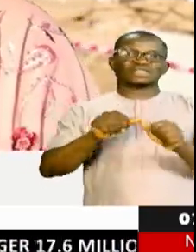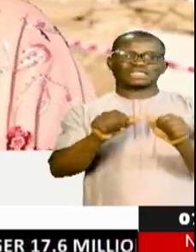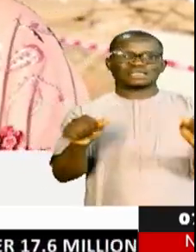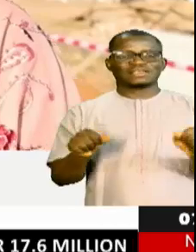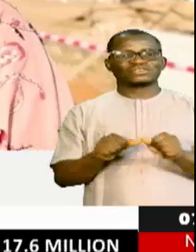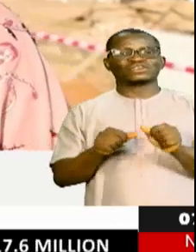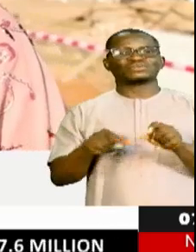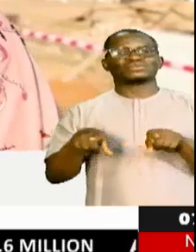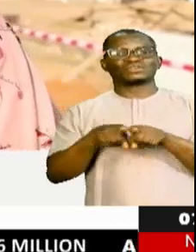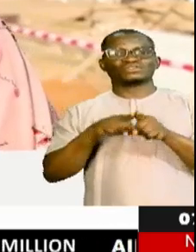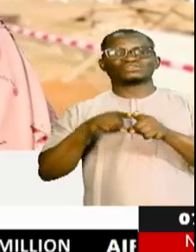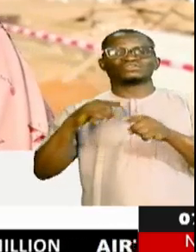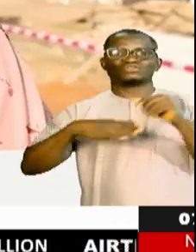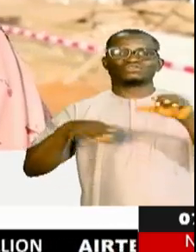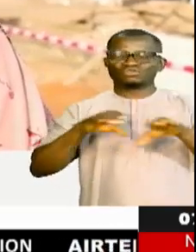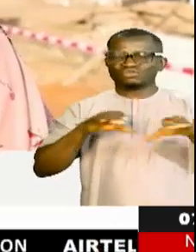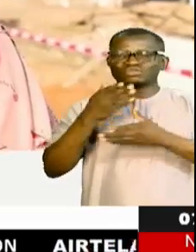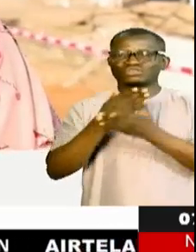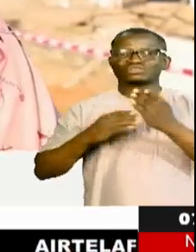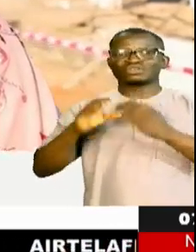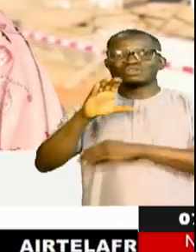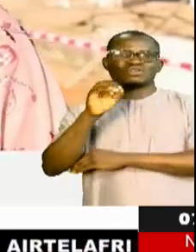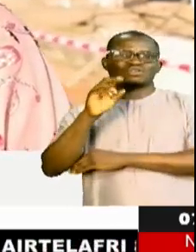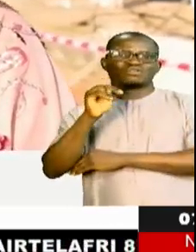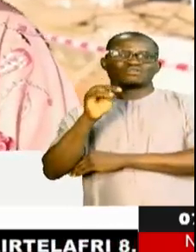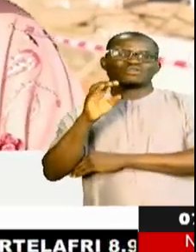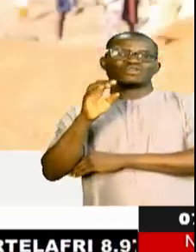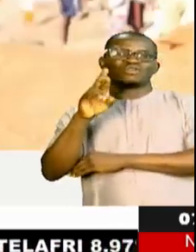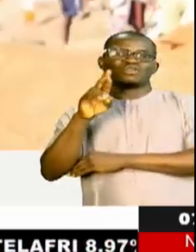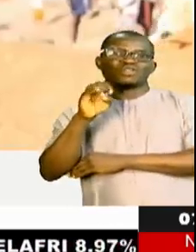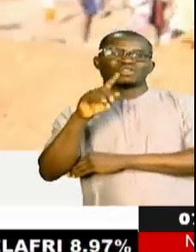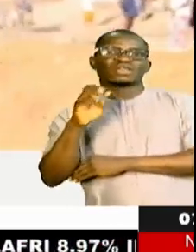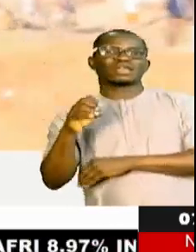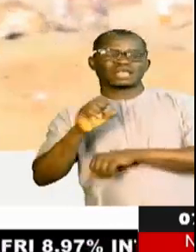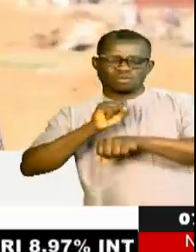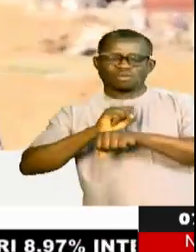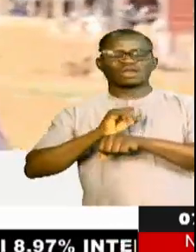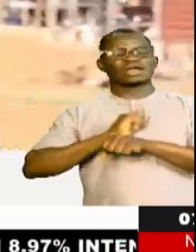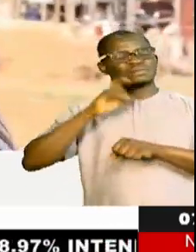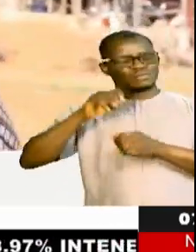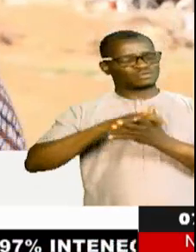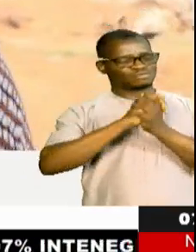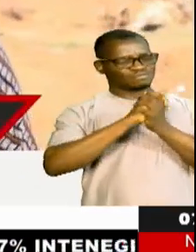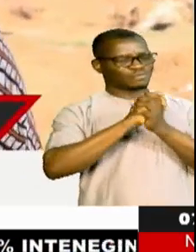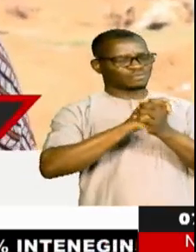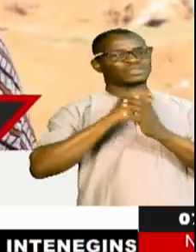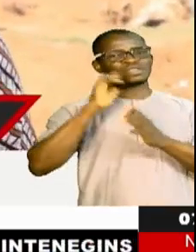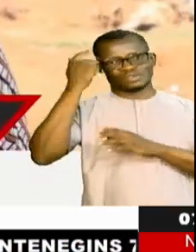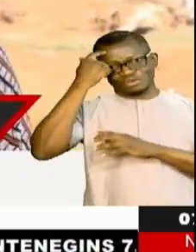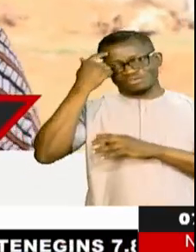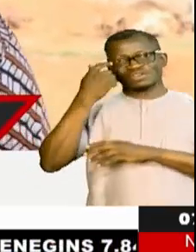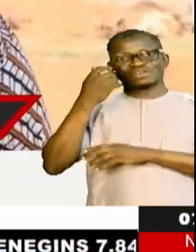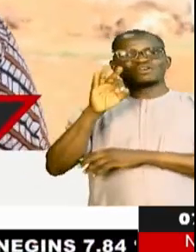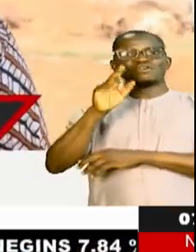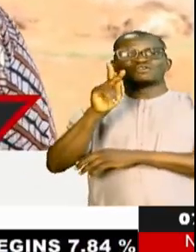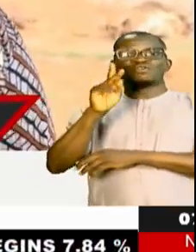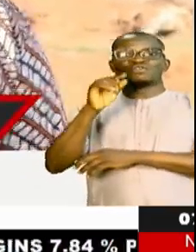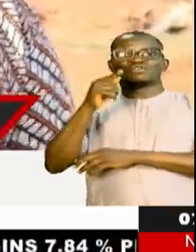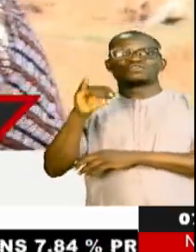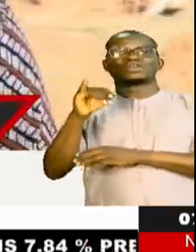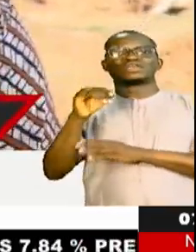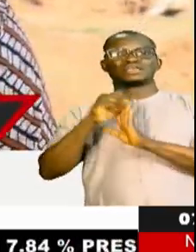just concrete work, but using bioremediation. I must commend His Excellency, the Governor of Kogi State, Alhaji